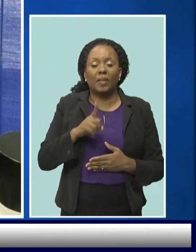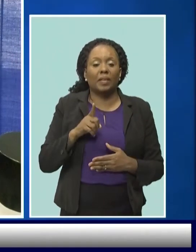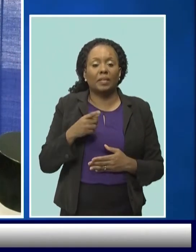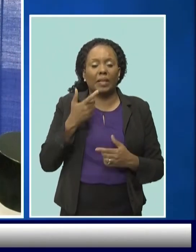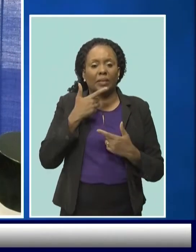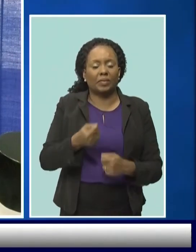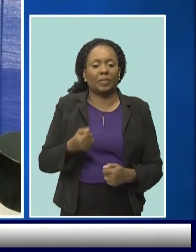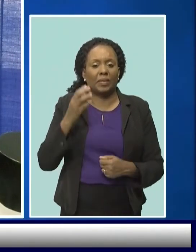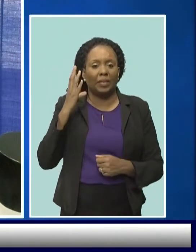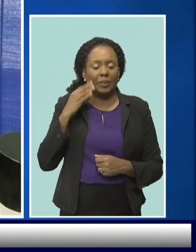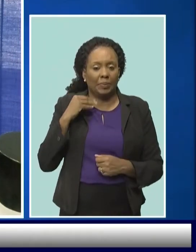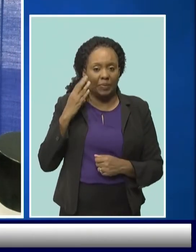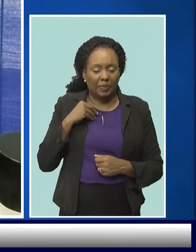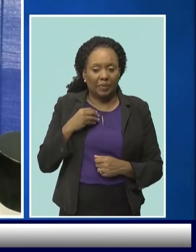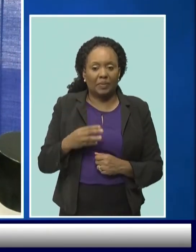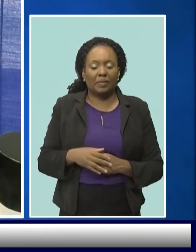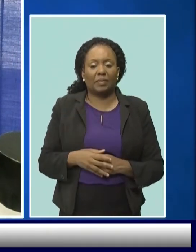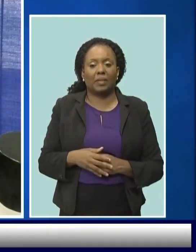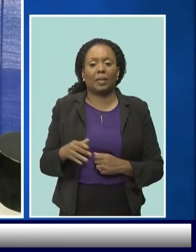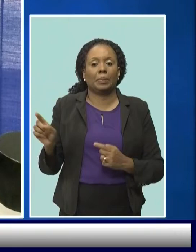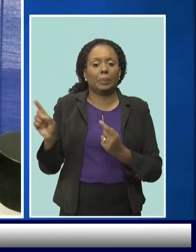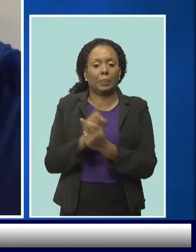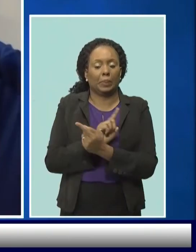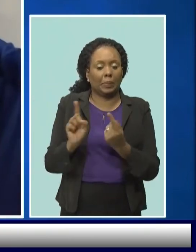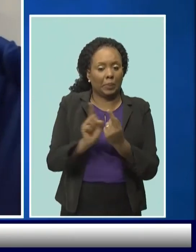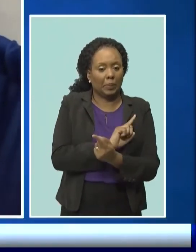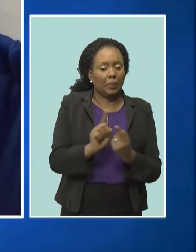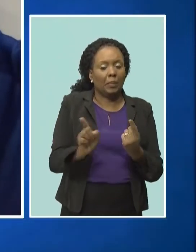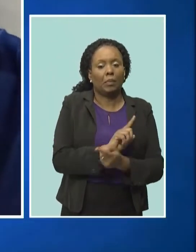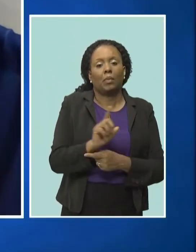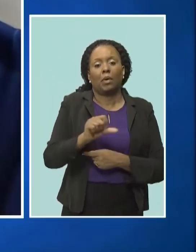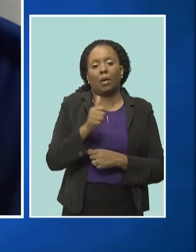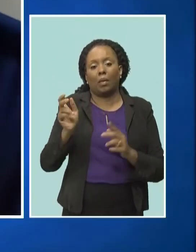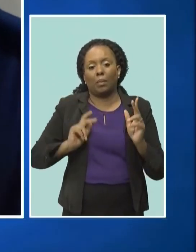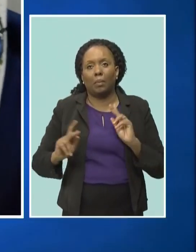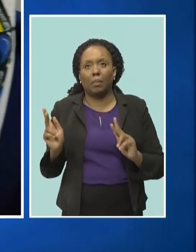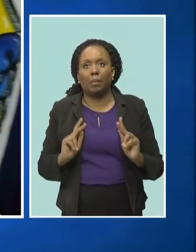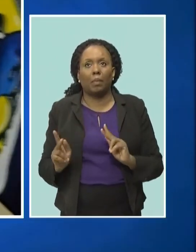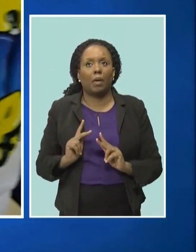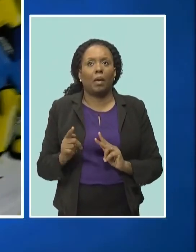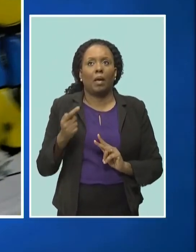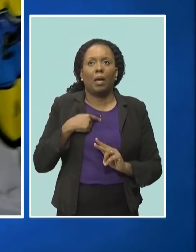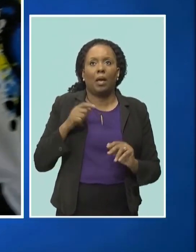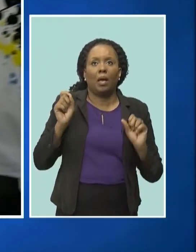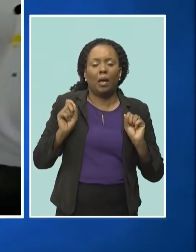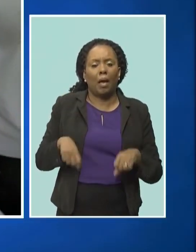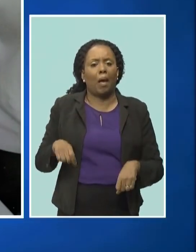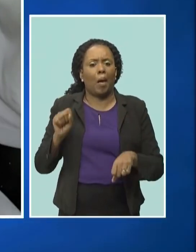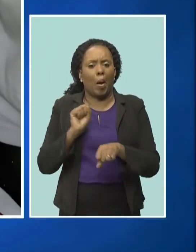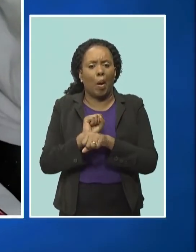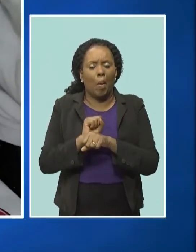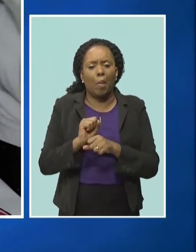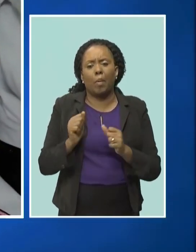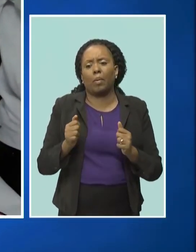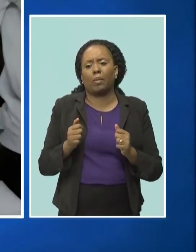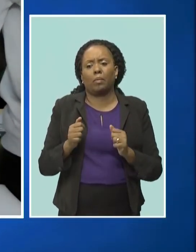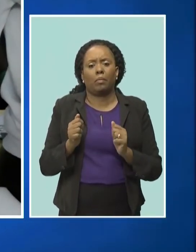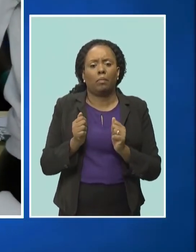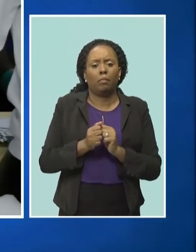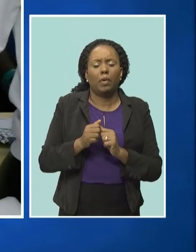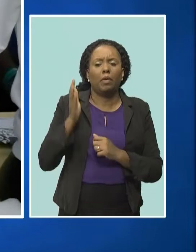me. You know, getting to meet other entrepreneurs that I could be able to, you know, work with future projects